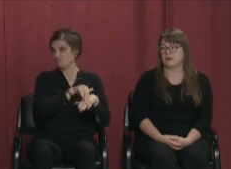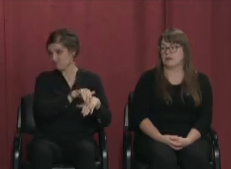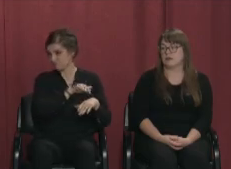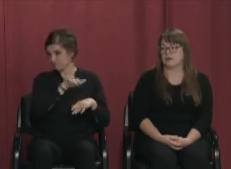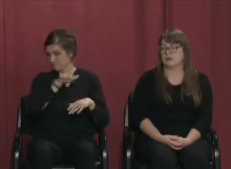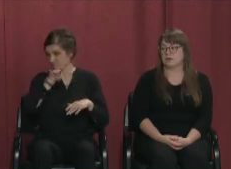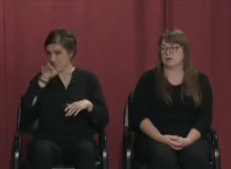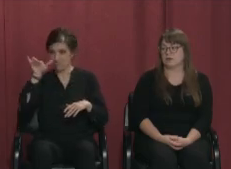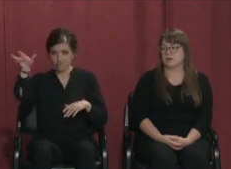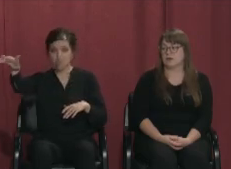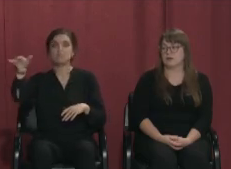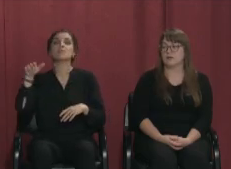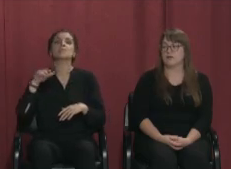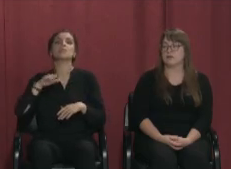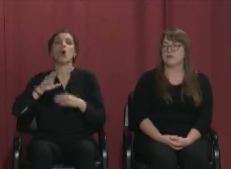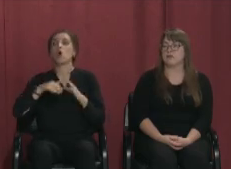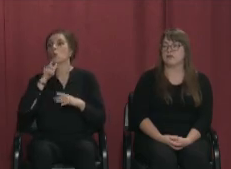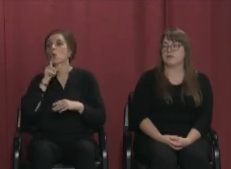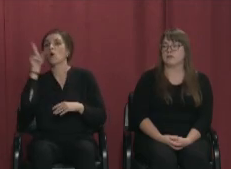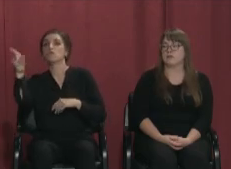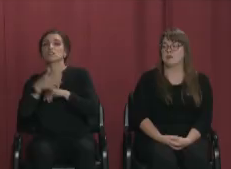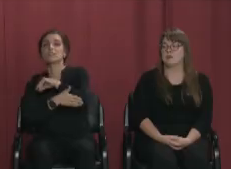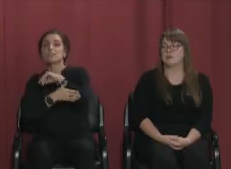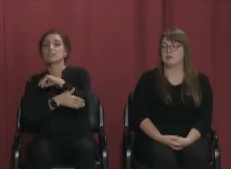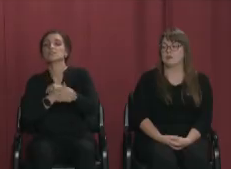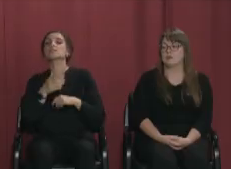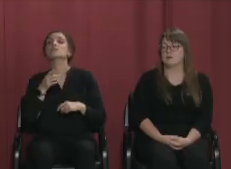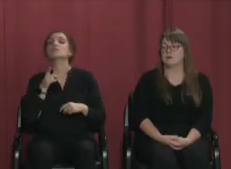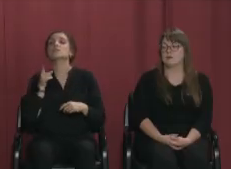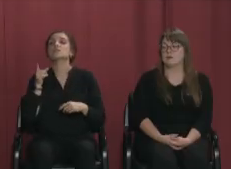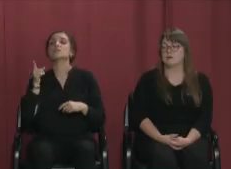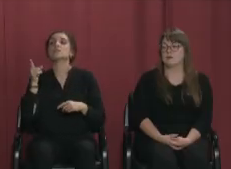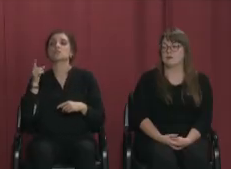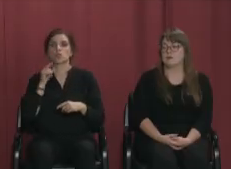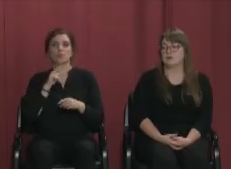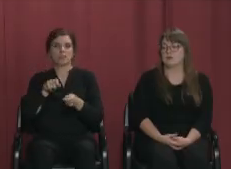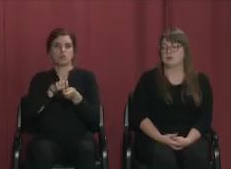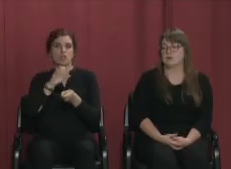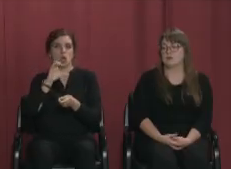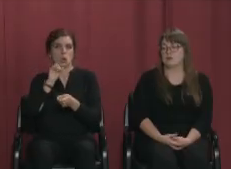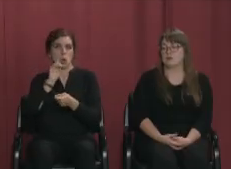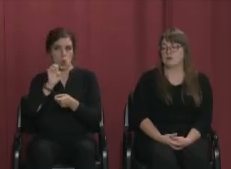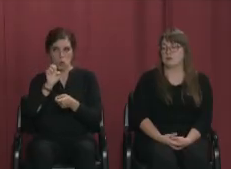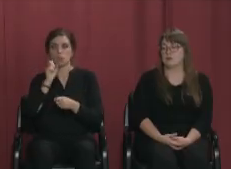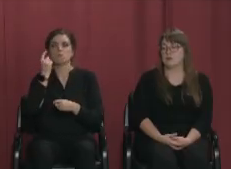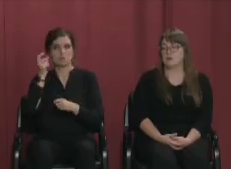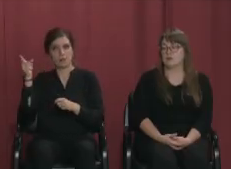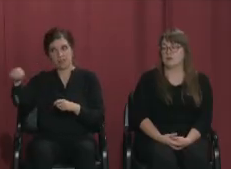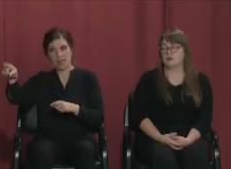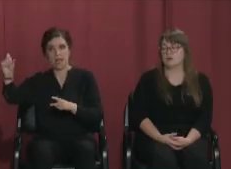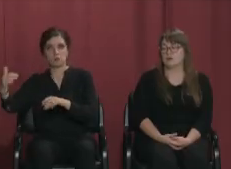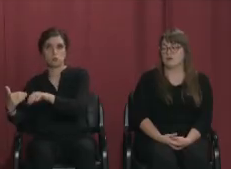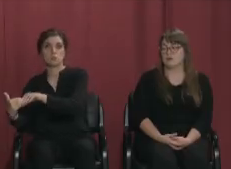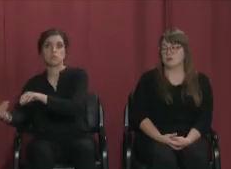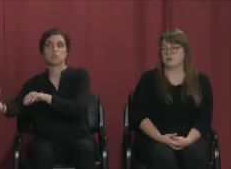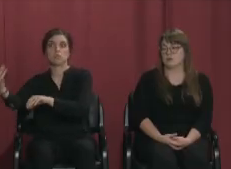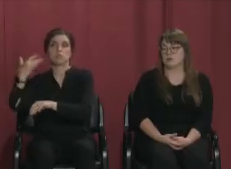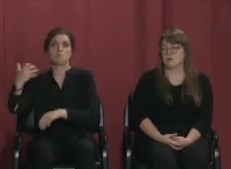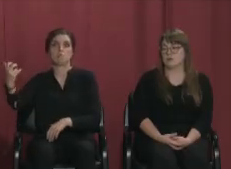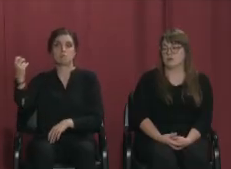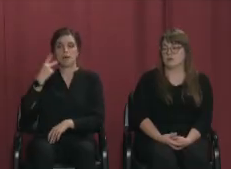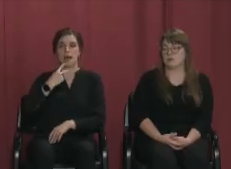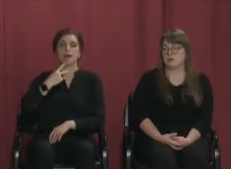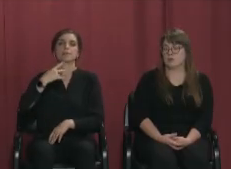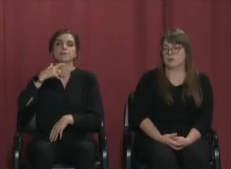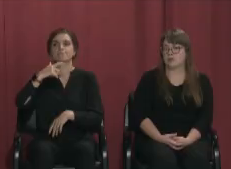send them a ballot, there's a code, they send it back to us. They have to get that ballot back to us, of course, within that time